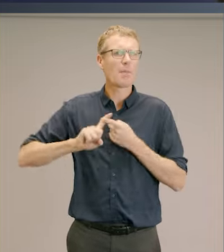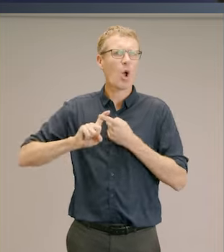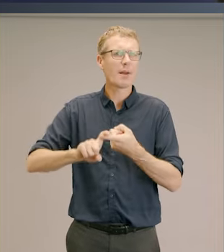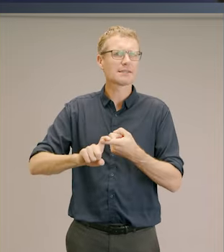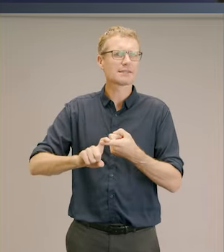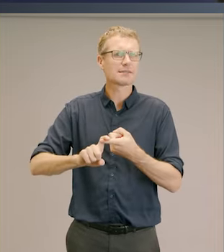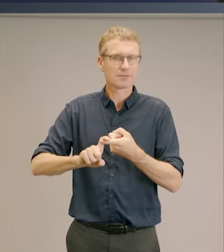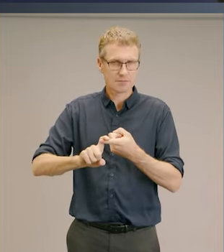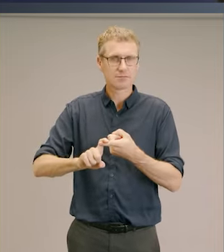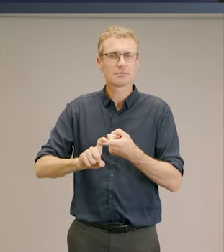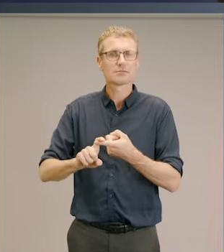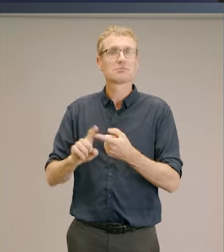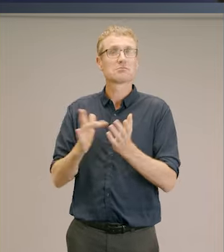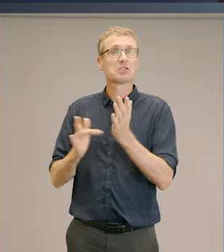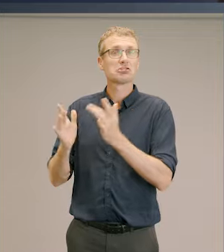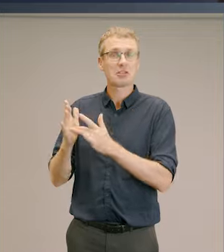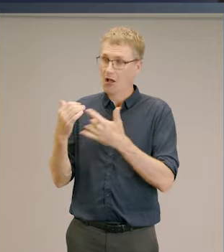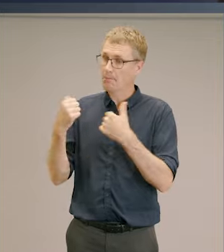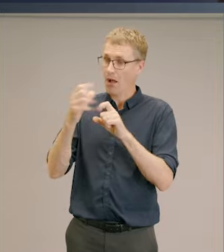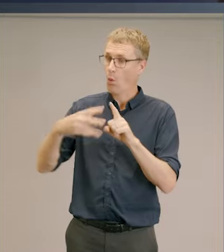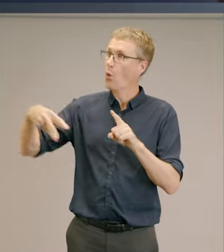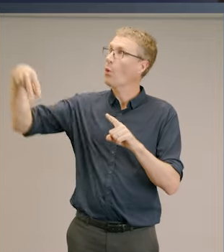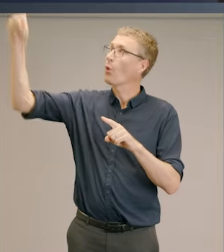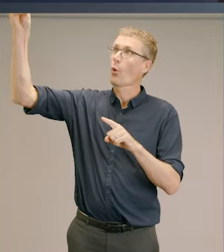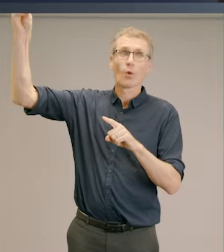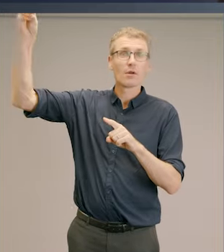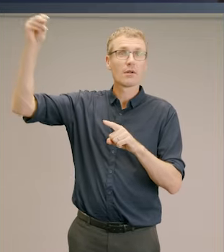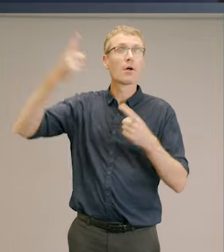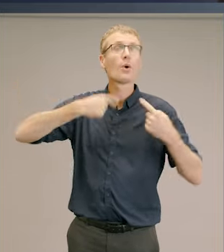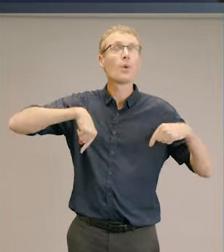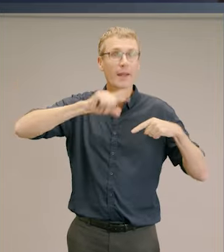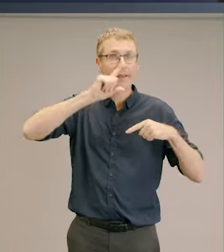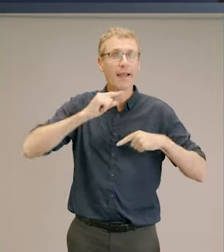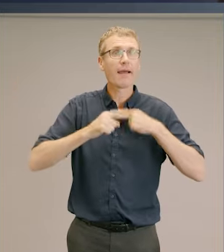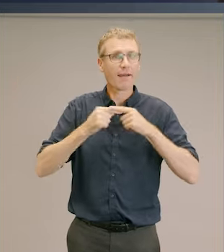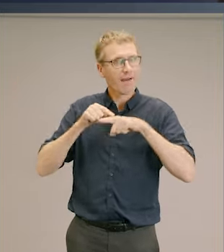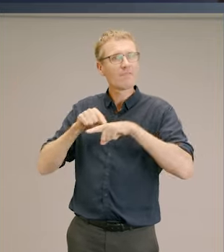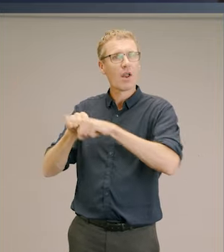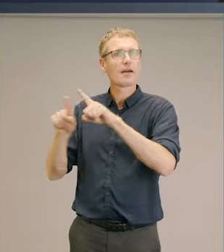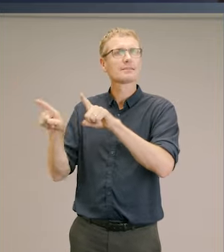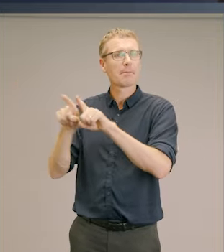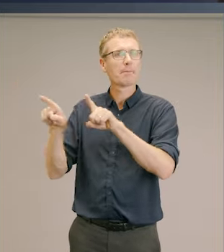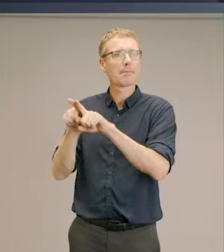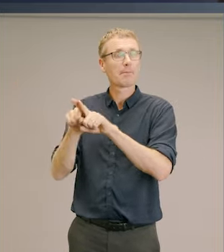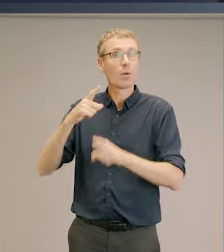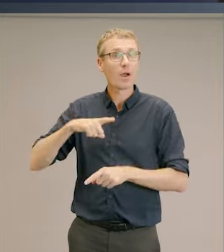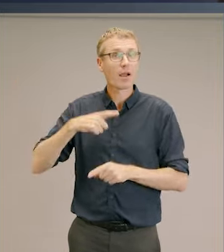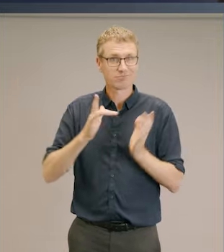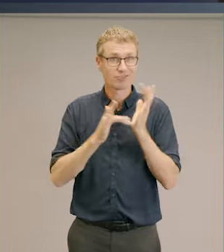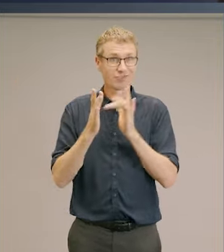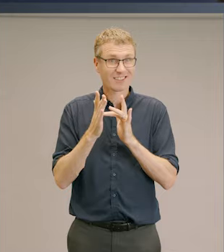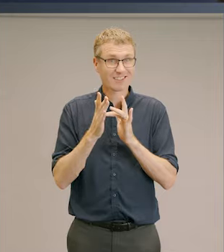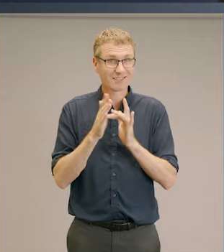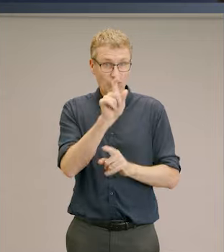the first fruit to experience that reality. And we're all invited to take part in that new reality because of what Jesus